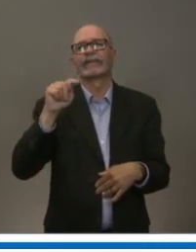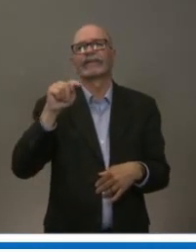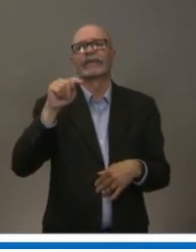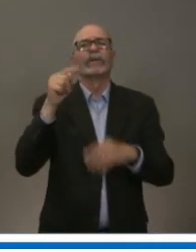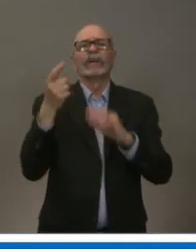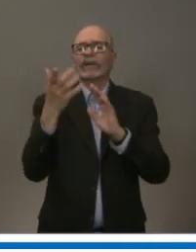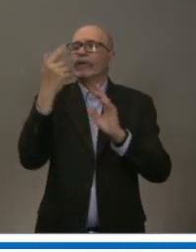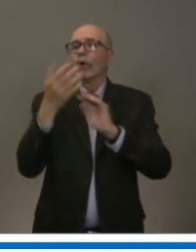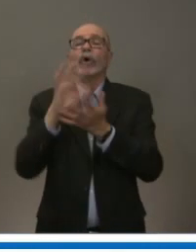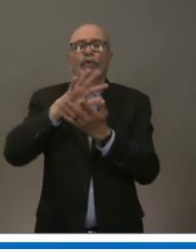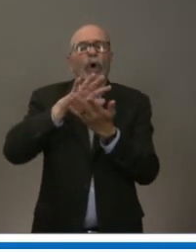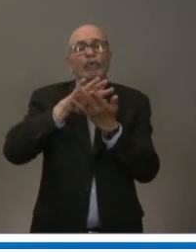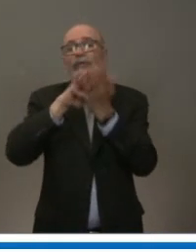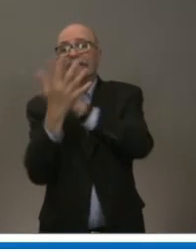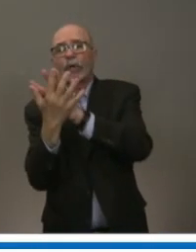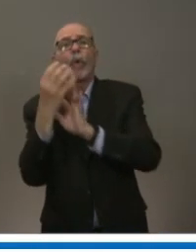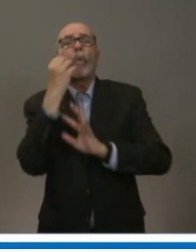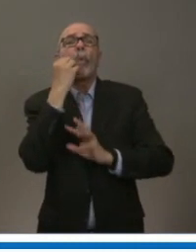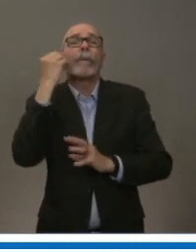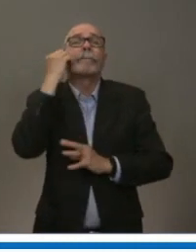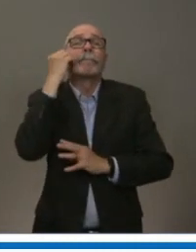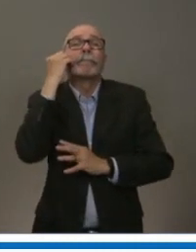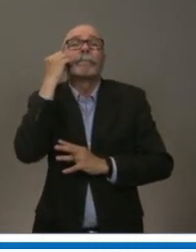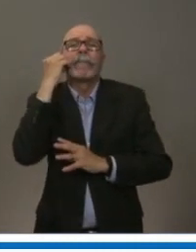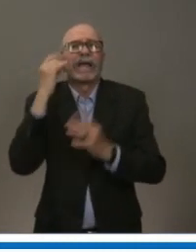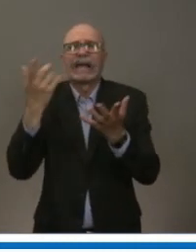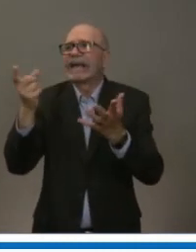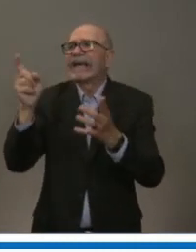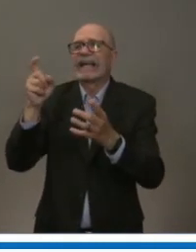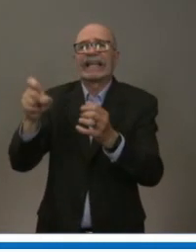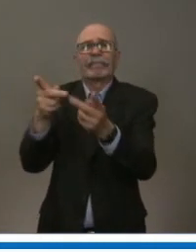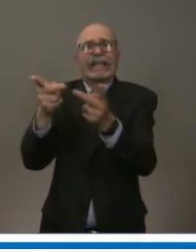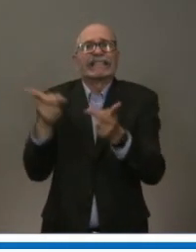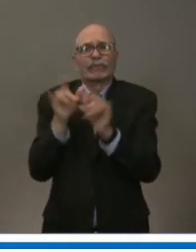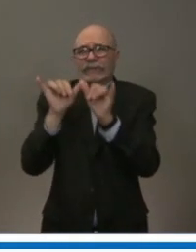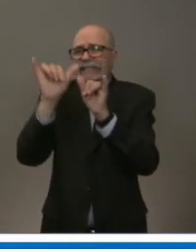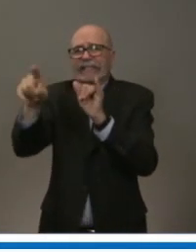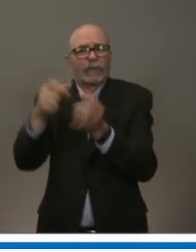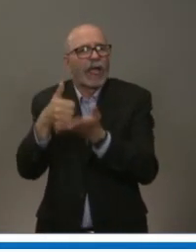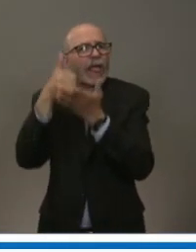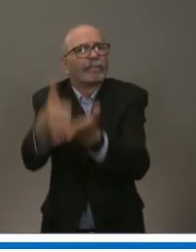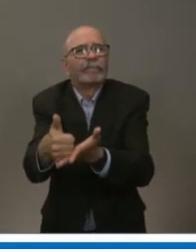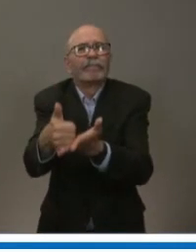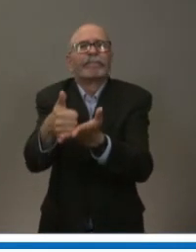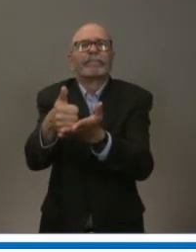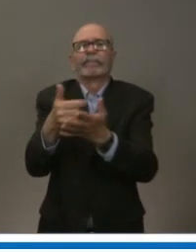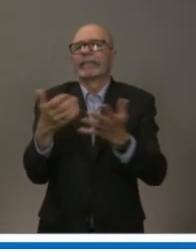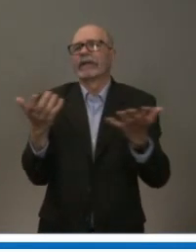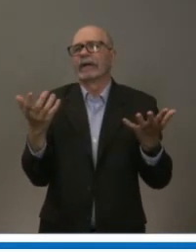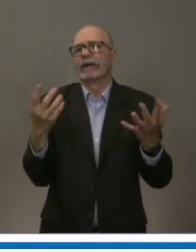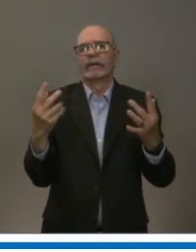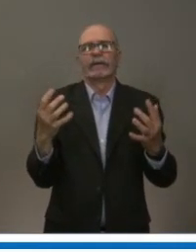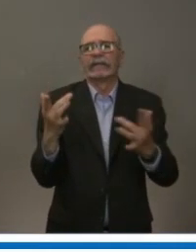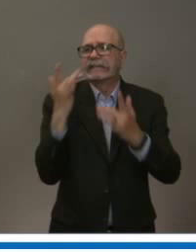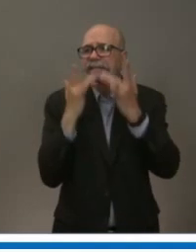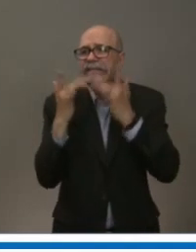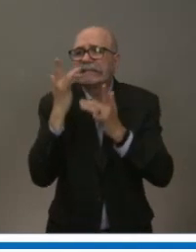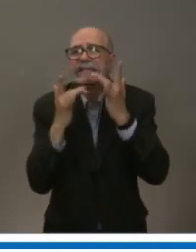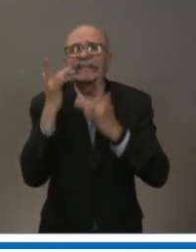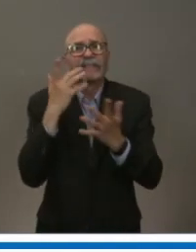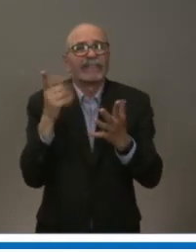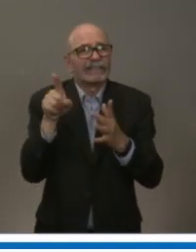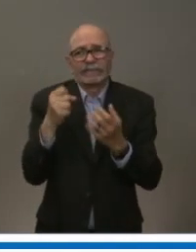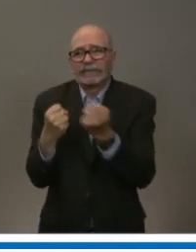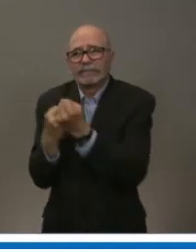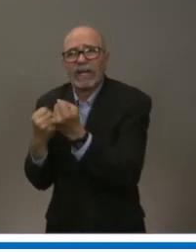seen marginalized communities such as the Prestons note that they've got vulnerable situations there, and they may need emergency